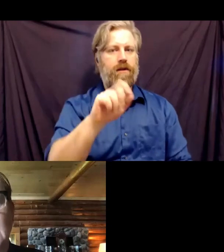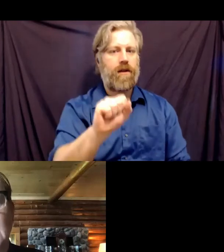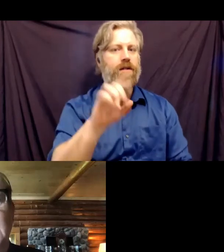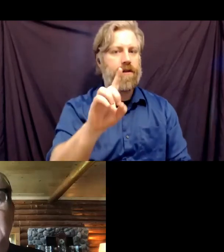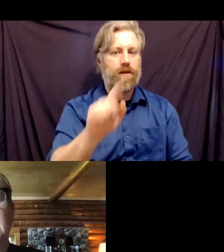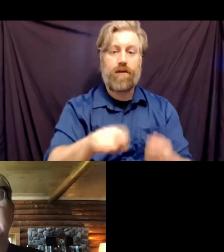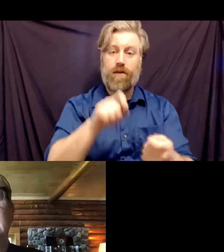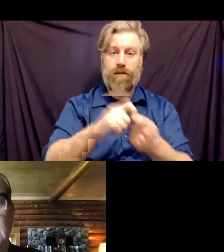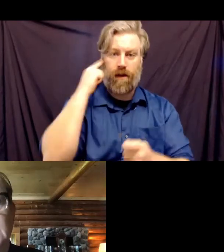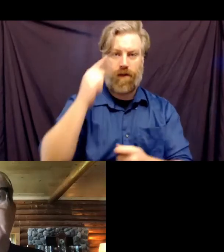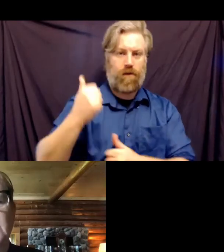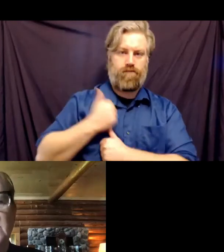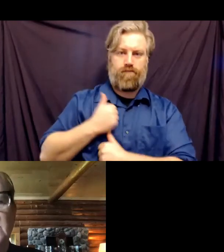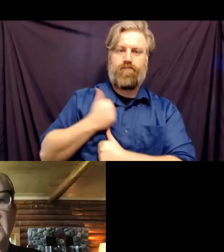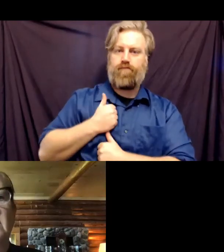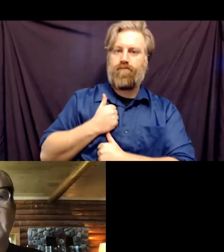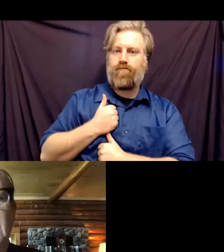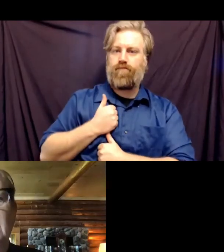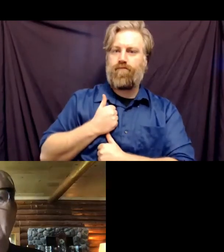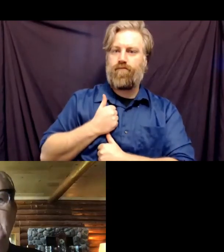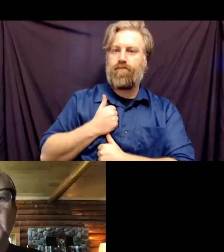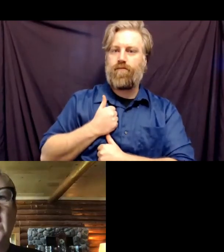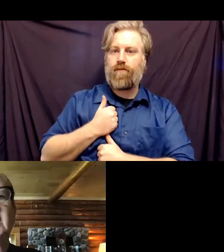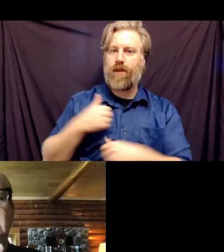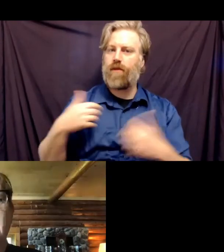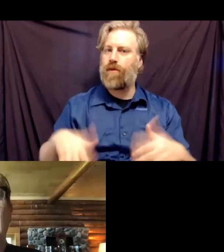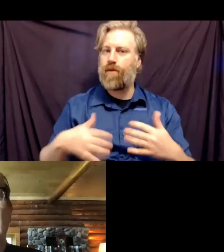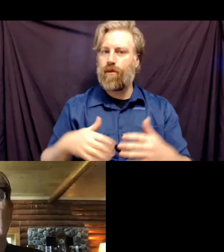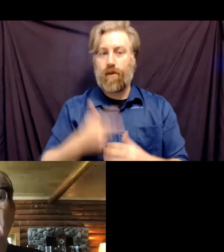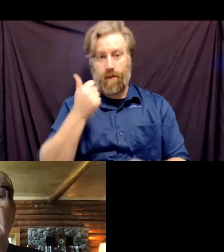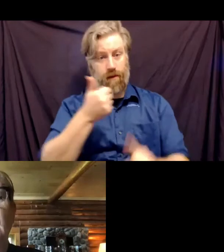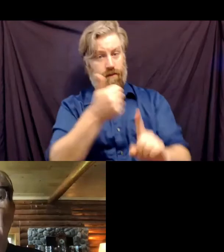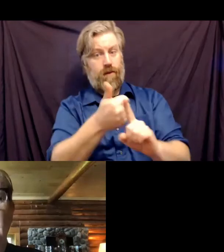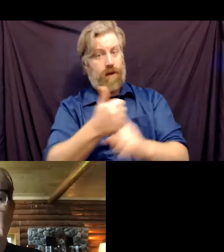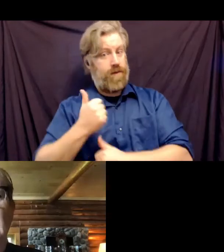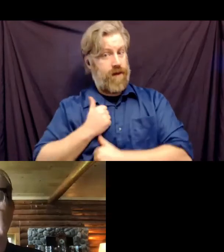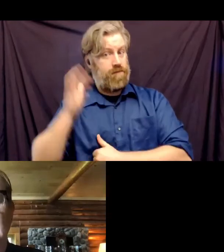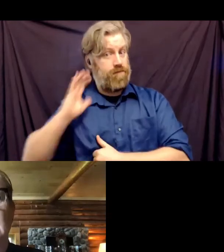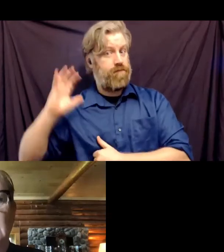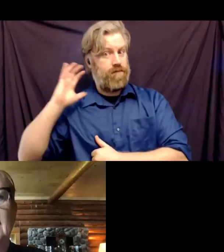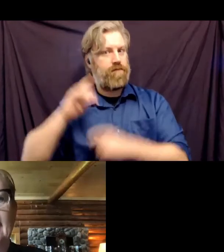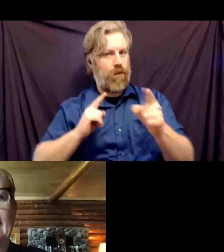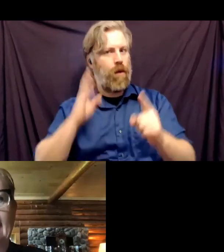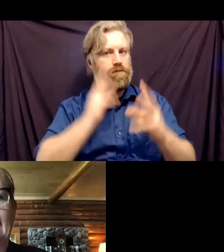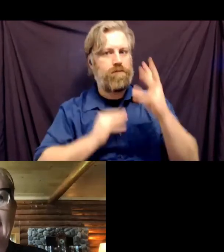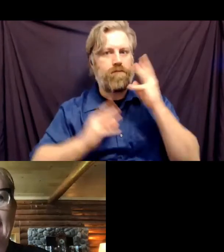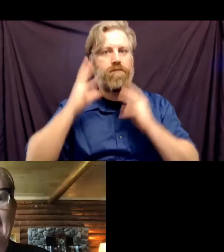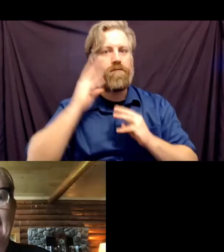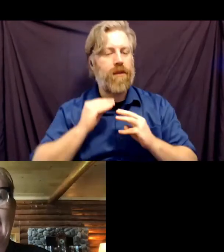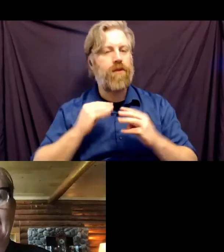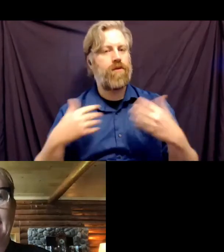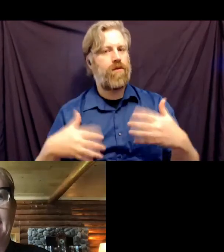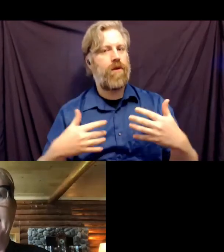vets. That's exactly what I hear about that, because you as a vet are living through all of that. Yeah, and